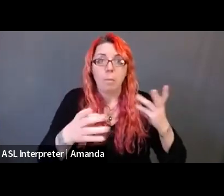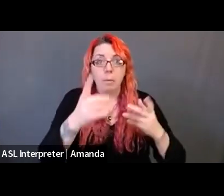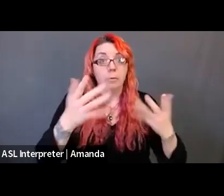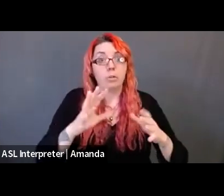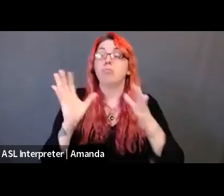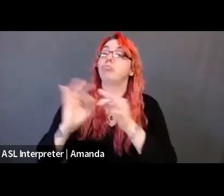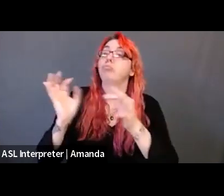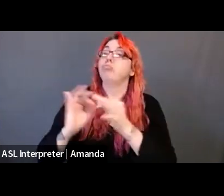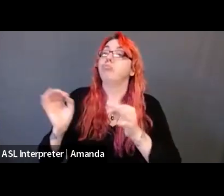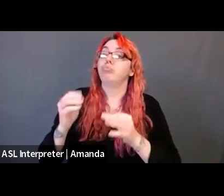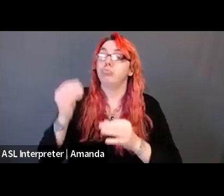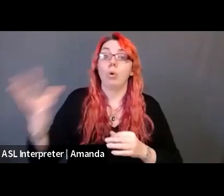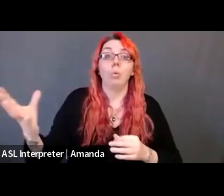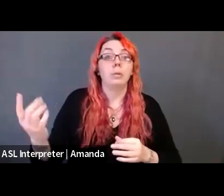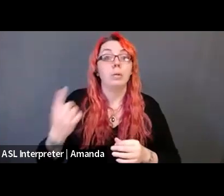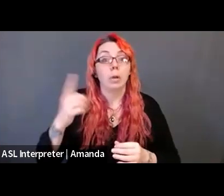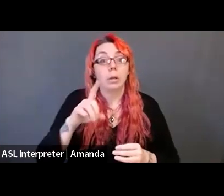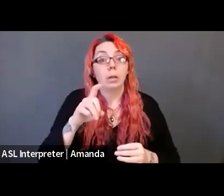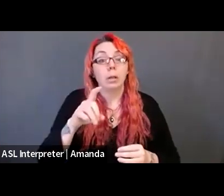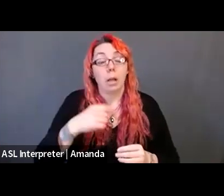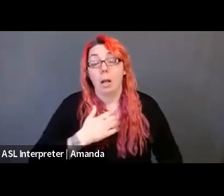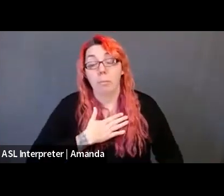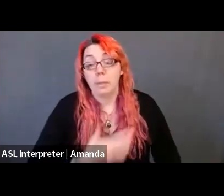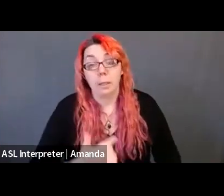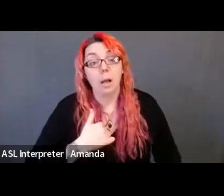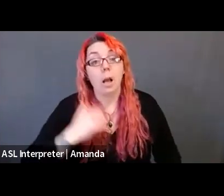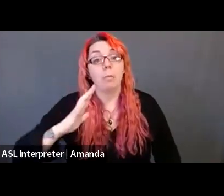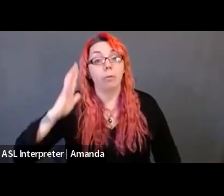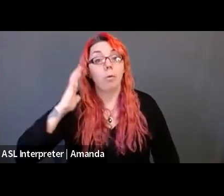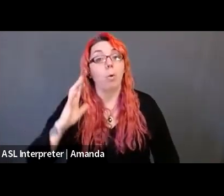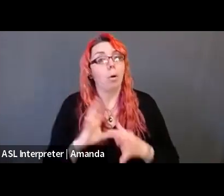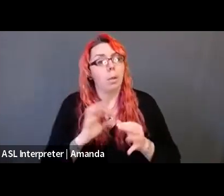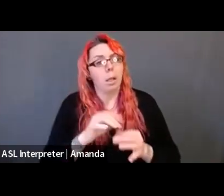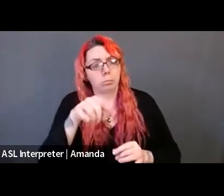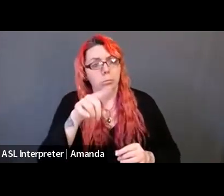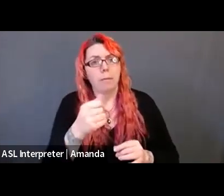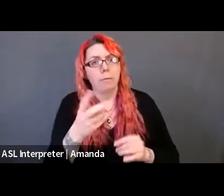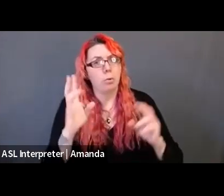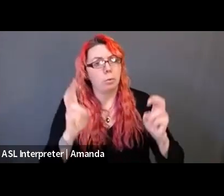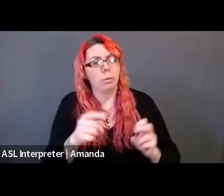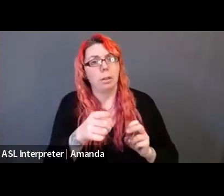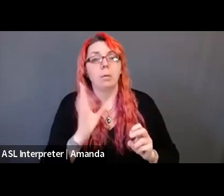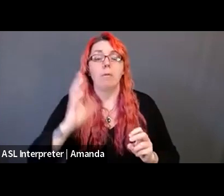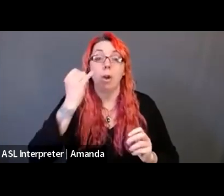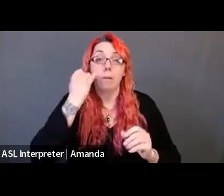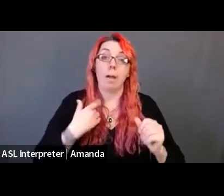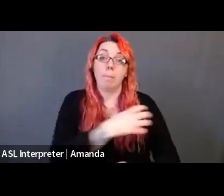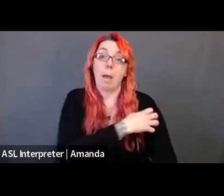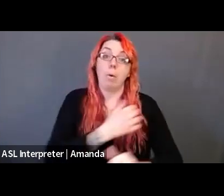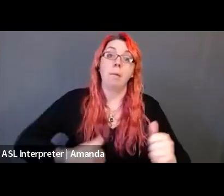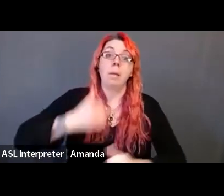come out of my mouth at times because I've sometimes been the person in power who is being challenged or criticized in terms of my